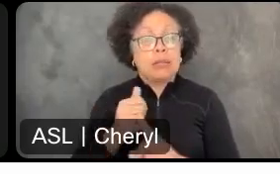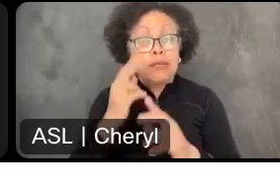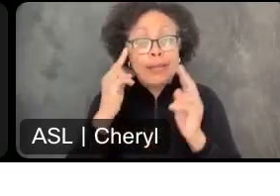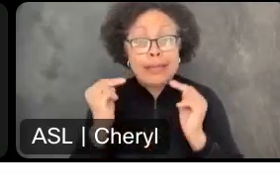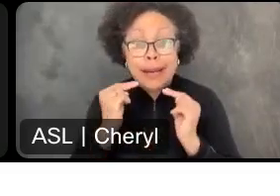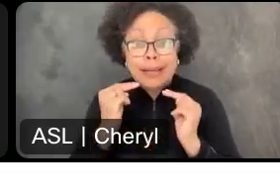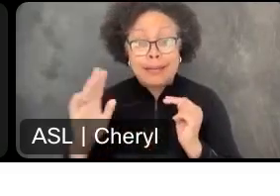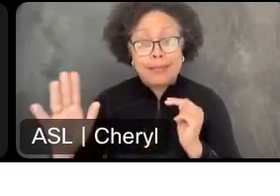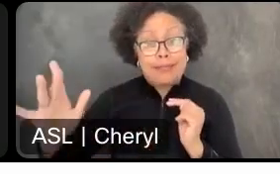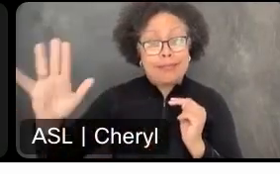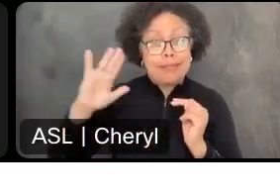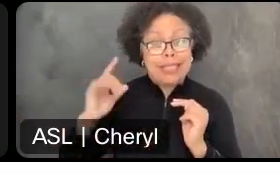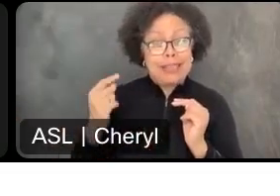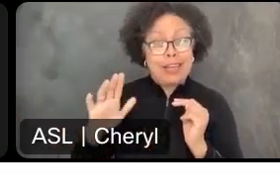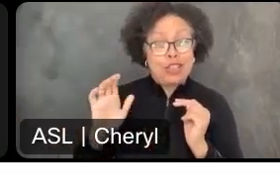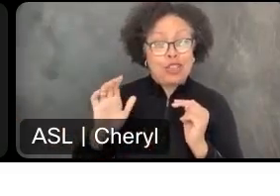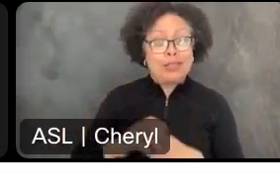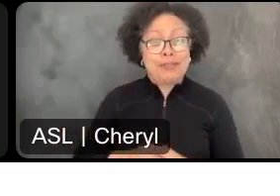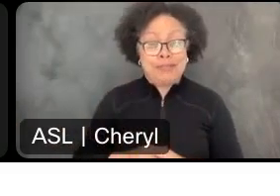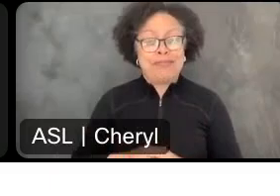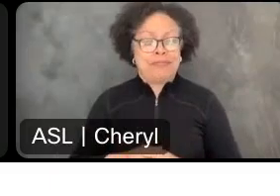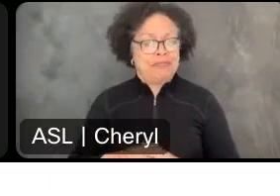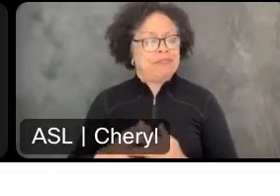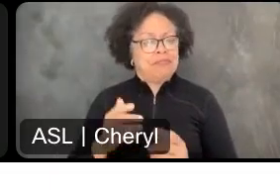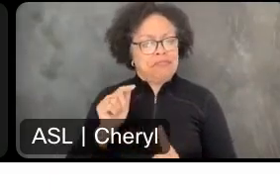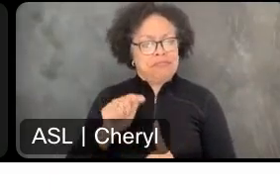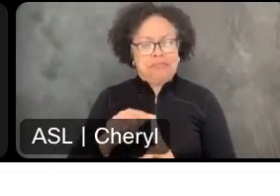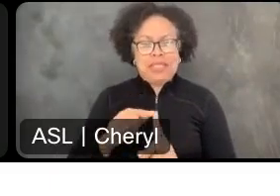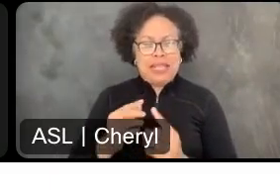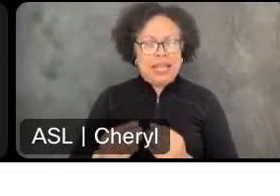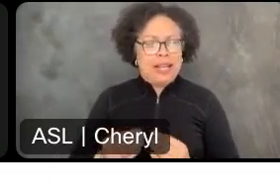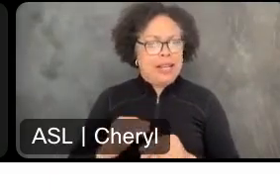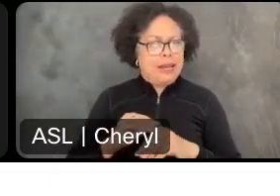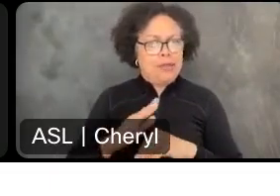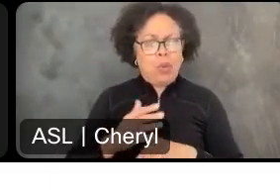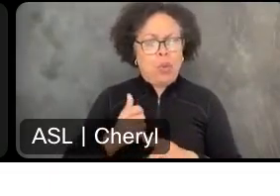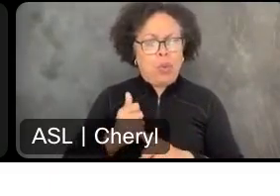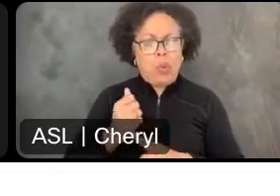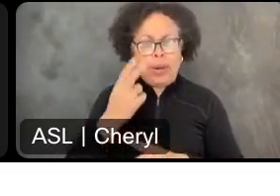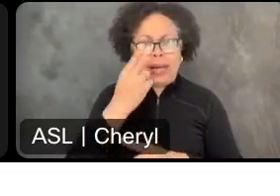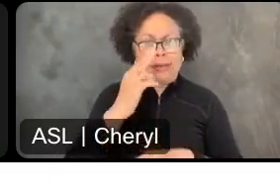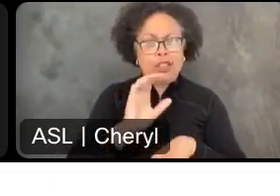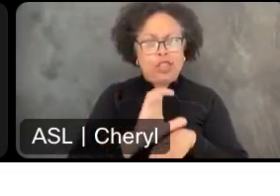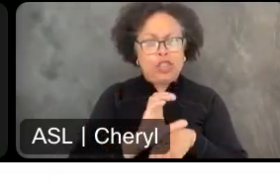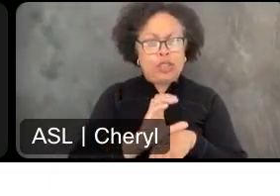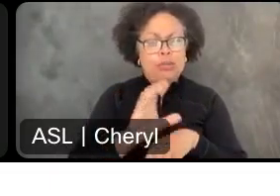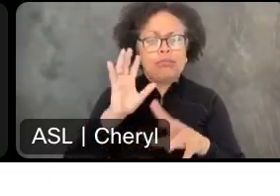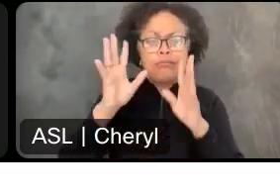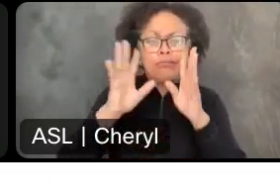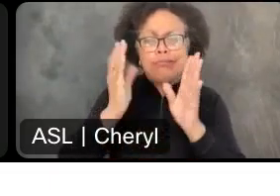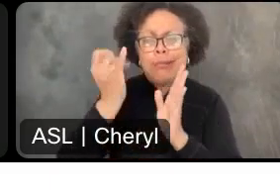composer, and healer. She was an influential figure in the Catholic Church who made art and composed